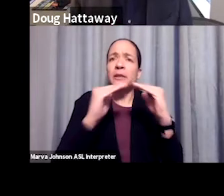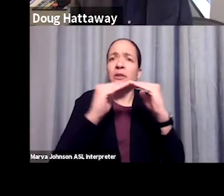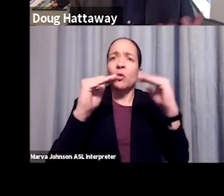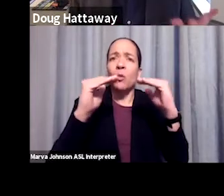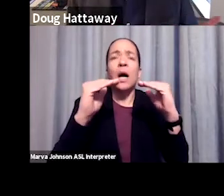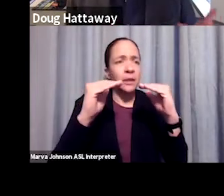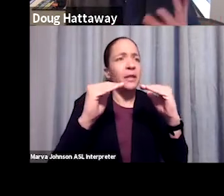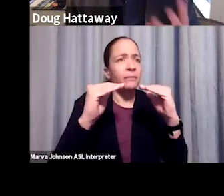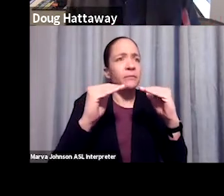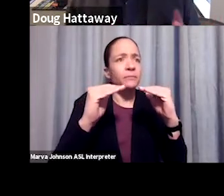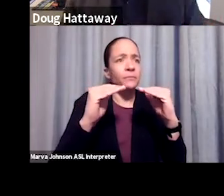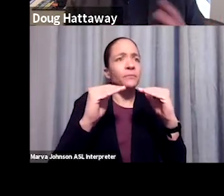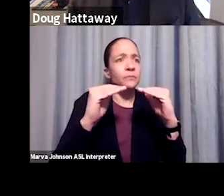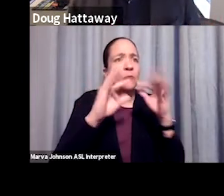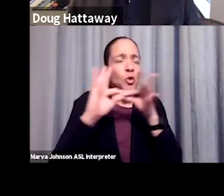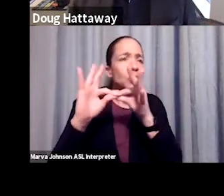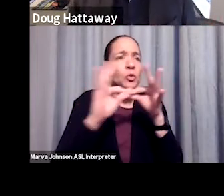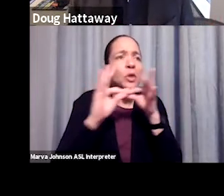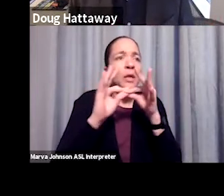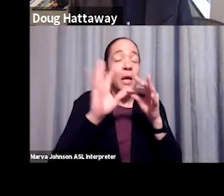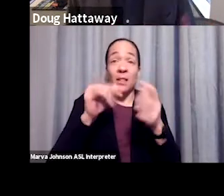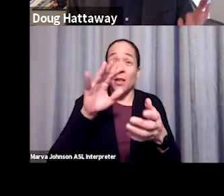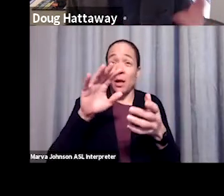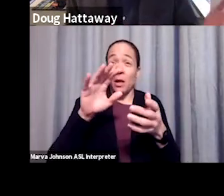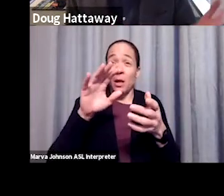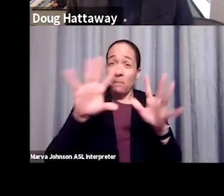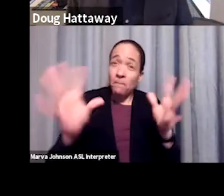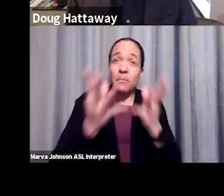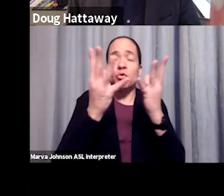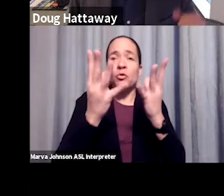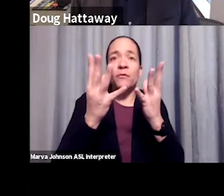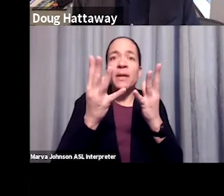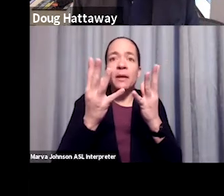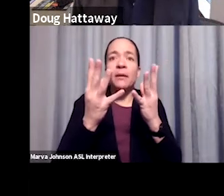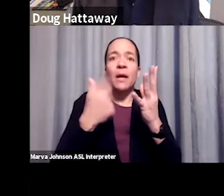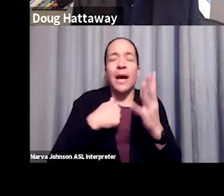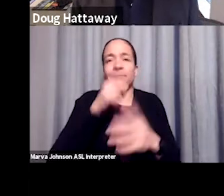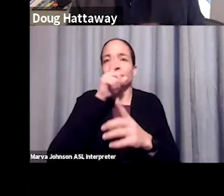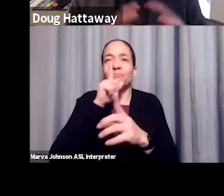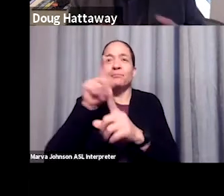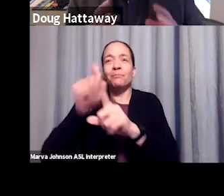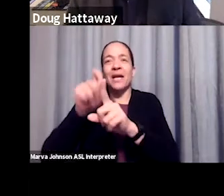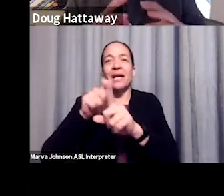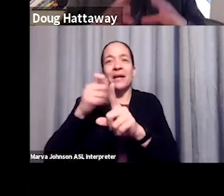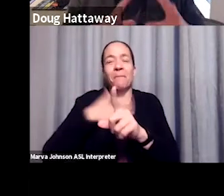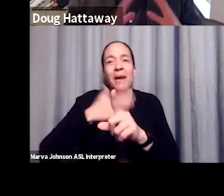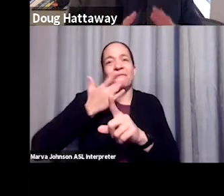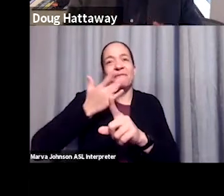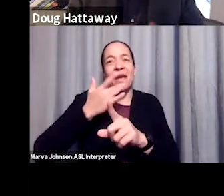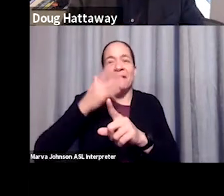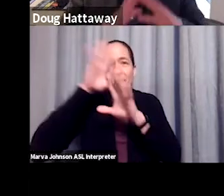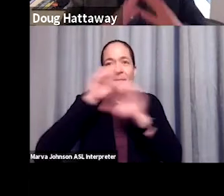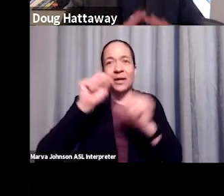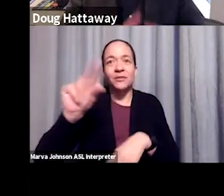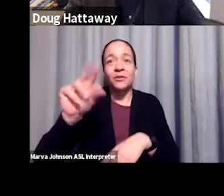our term, that the movement was contending with. This isn't to pick on one of my favorite presidents, but to emphasize that this was a